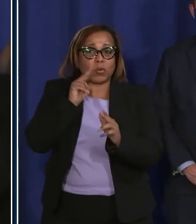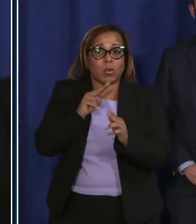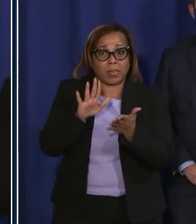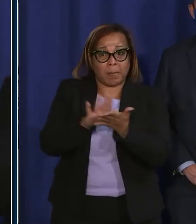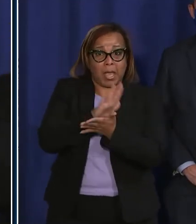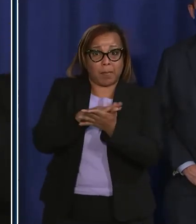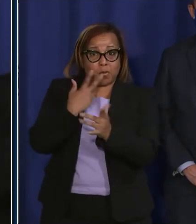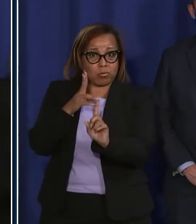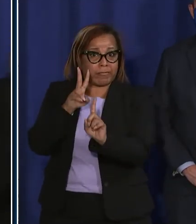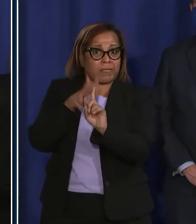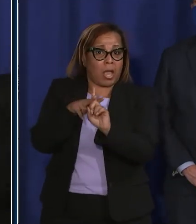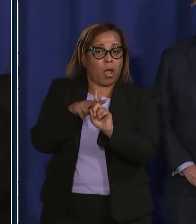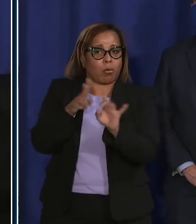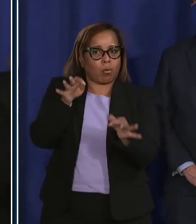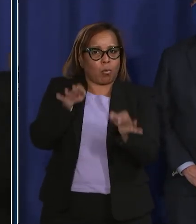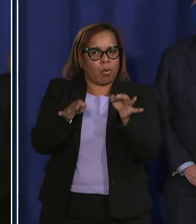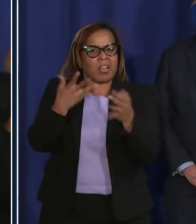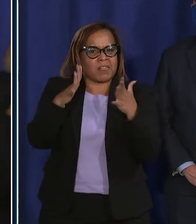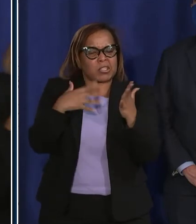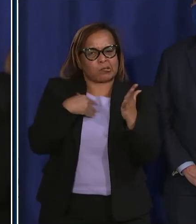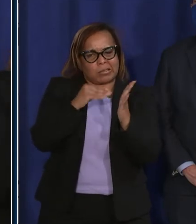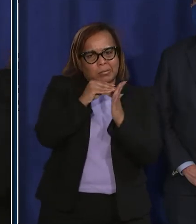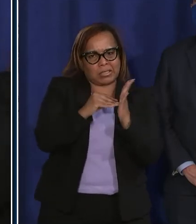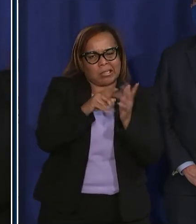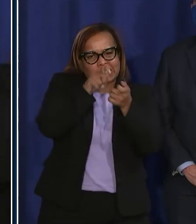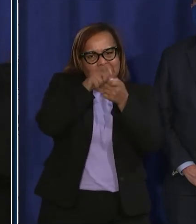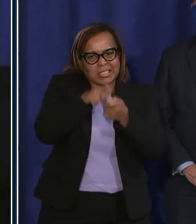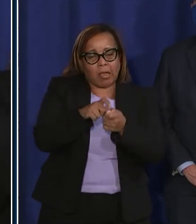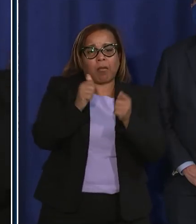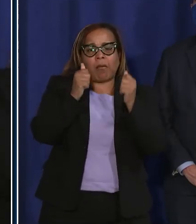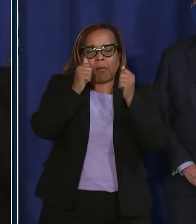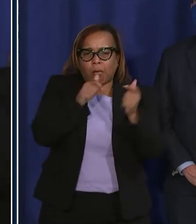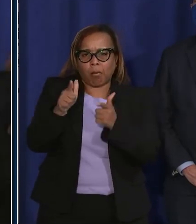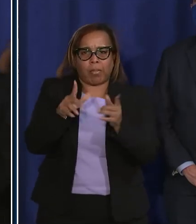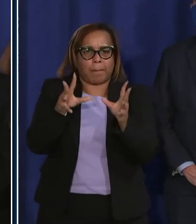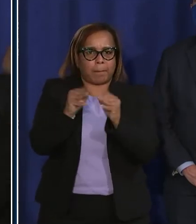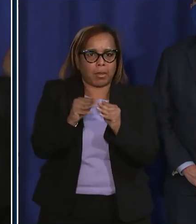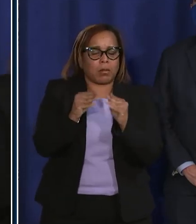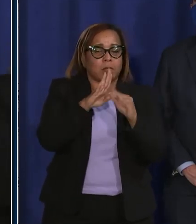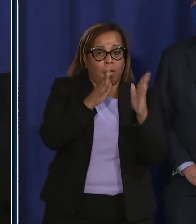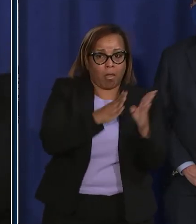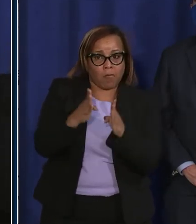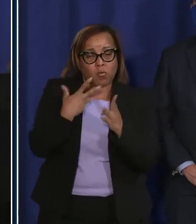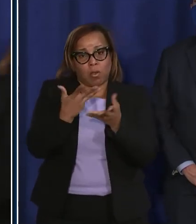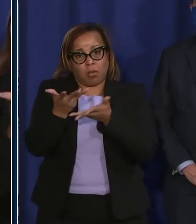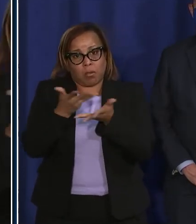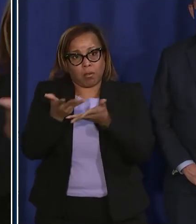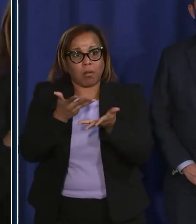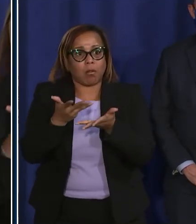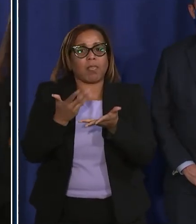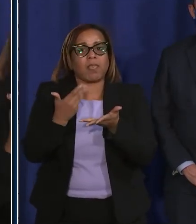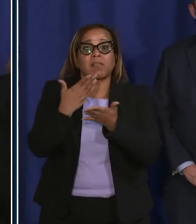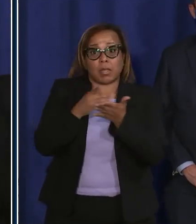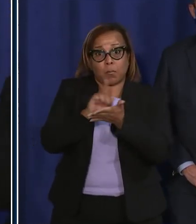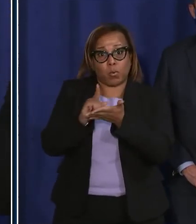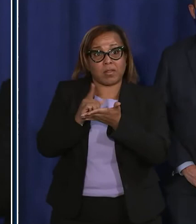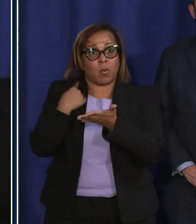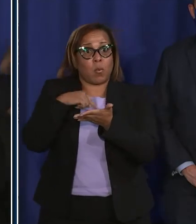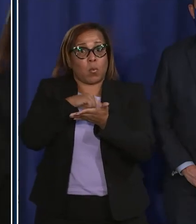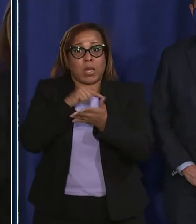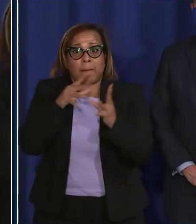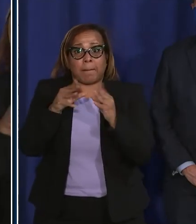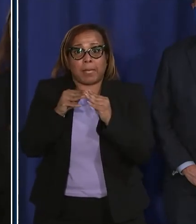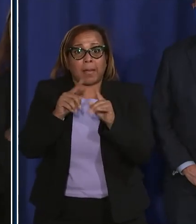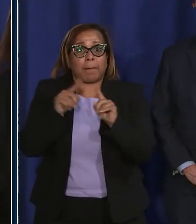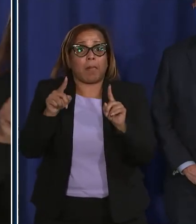papers that we filed in court, we detailed literally every meeting and all the efforts that we made. There were some weeks where we didn't meet,